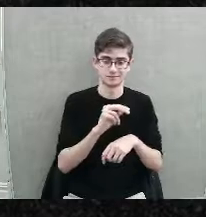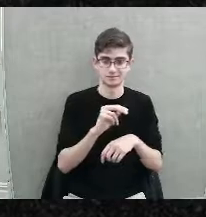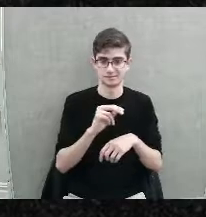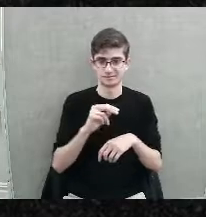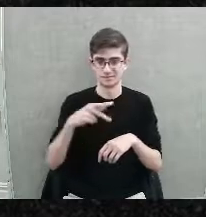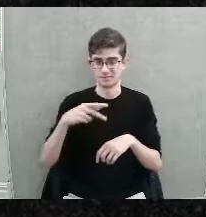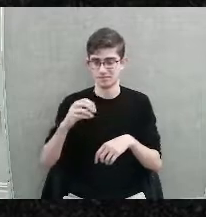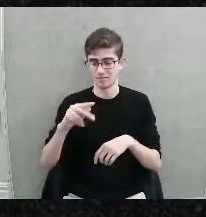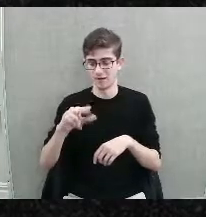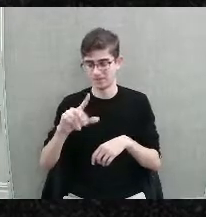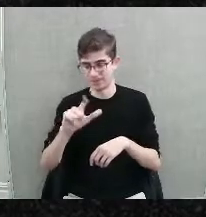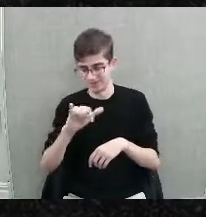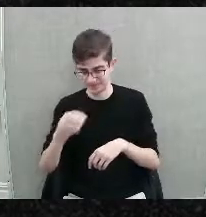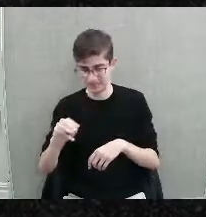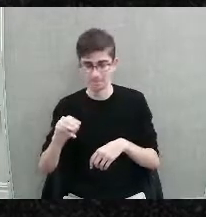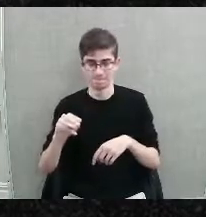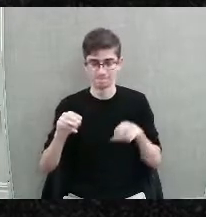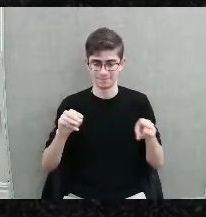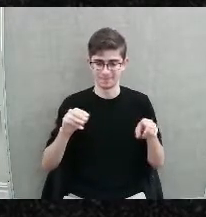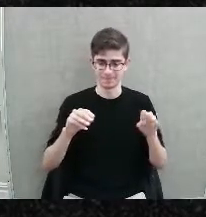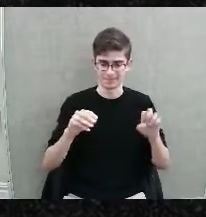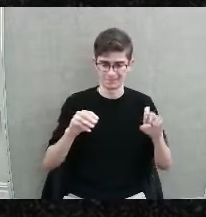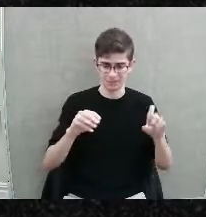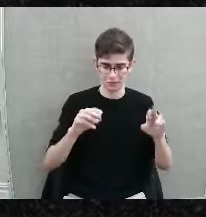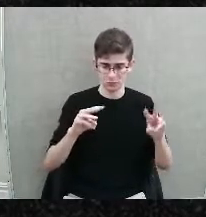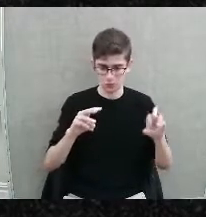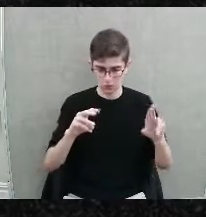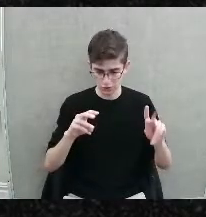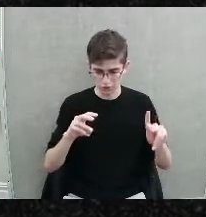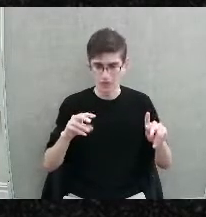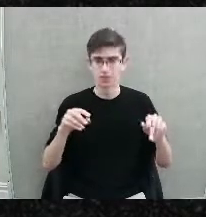US context, has sort of